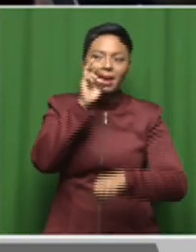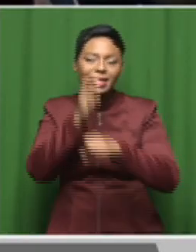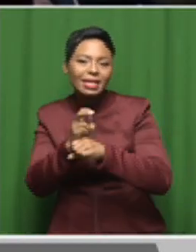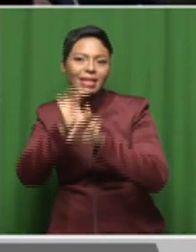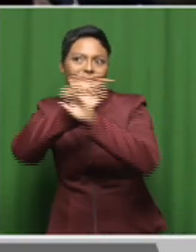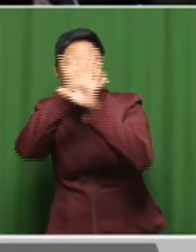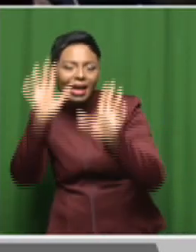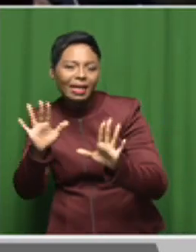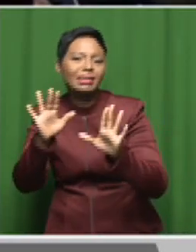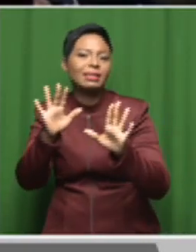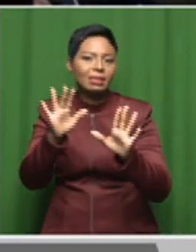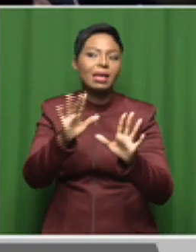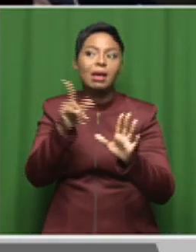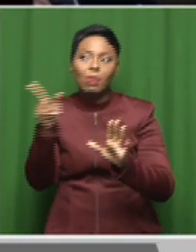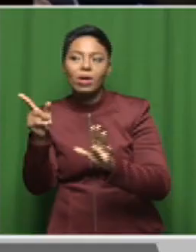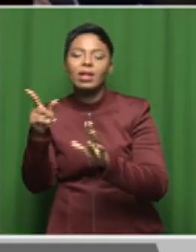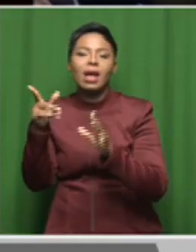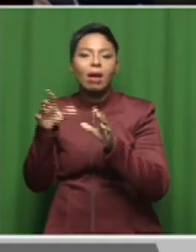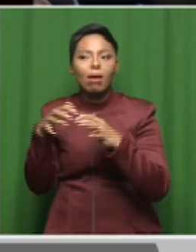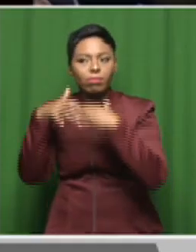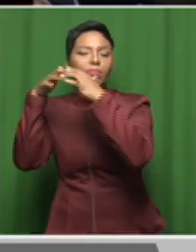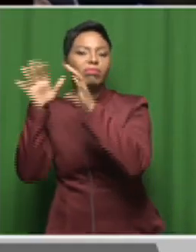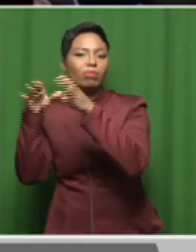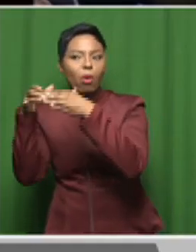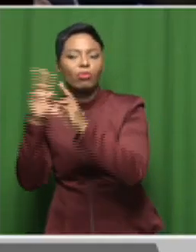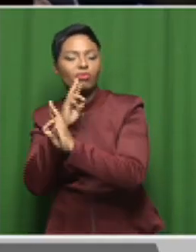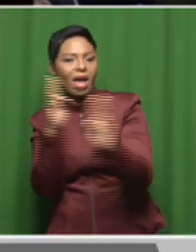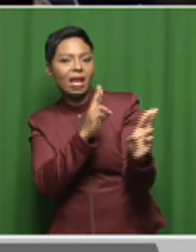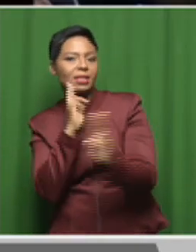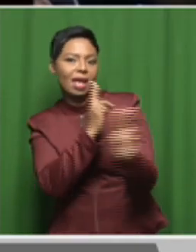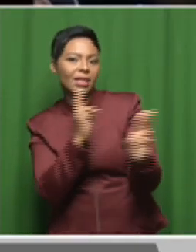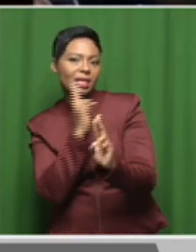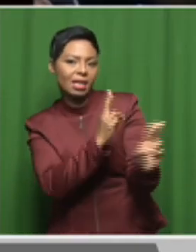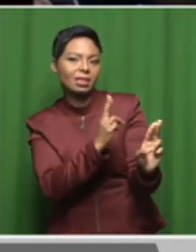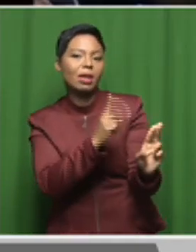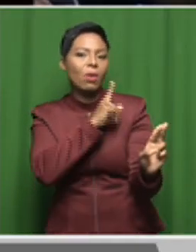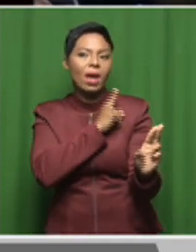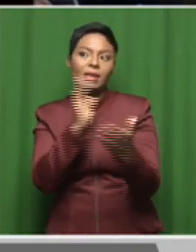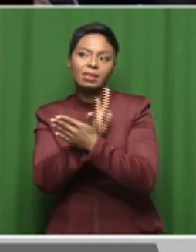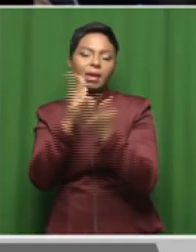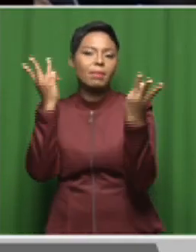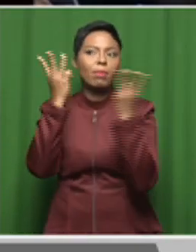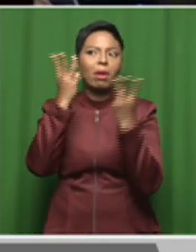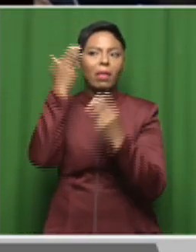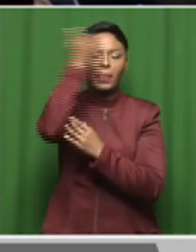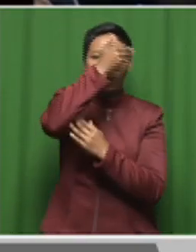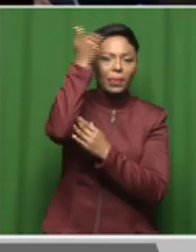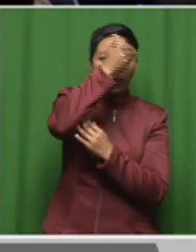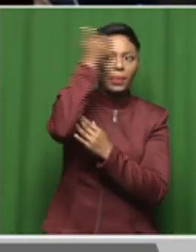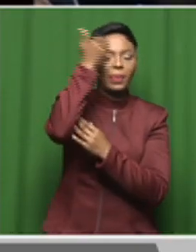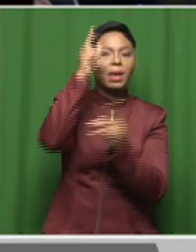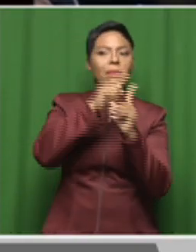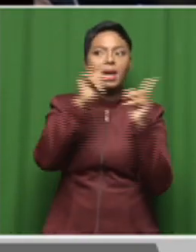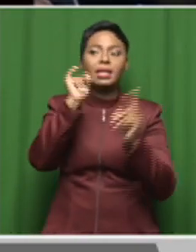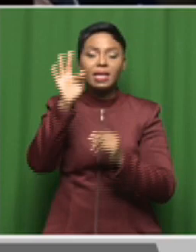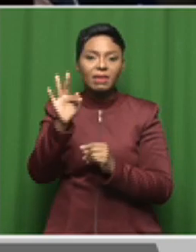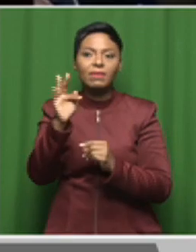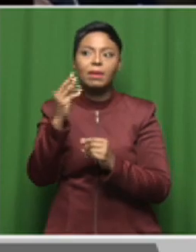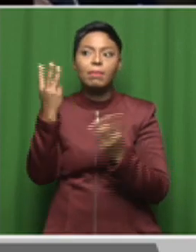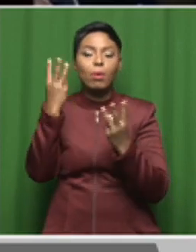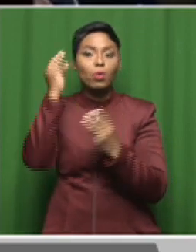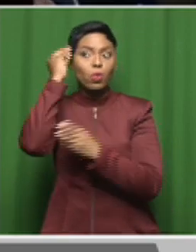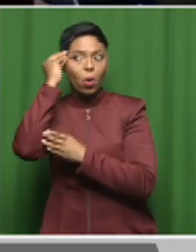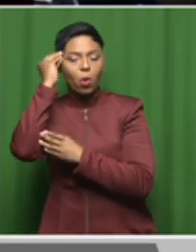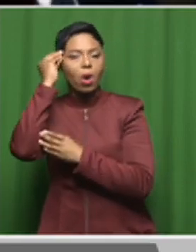this regard. Because for people that are knowledgeable regarding VAT matters, it's easy for them to check this. But I think